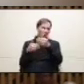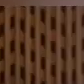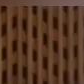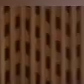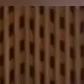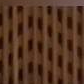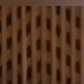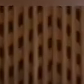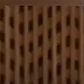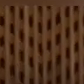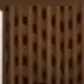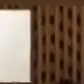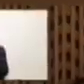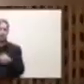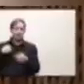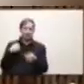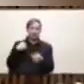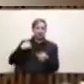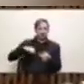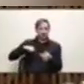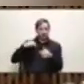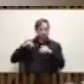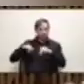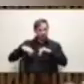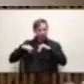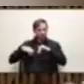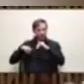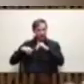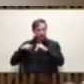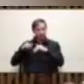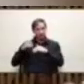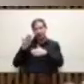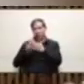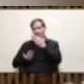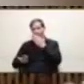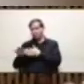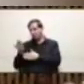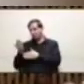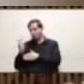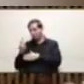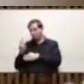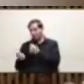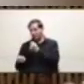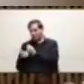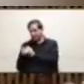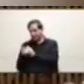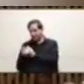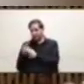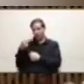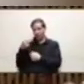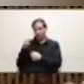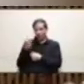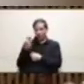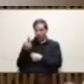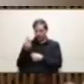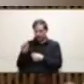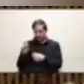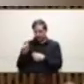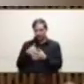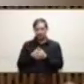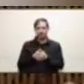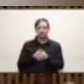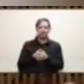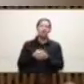the municipality, we are still awaiting for the outcome on his case. If we are talking about the